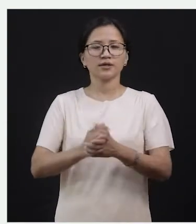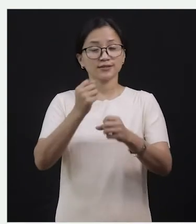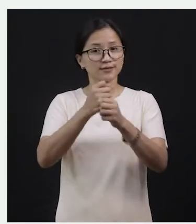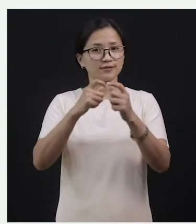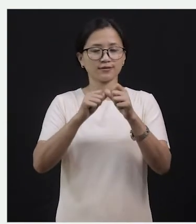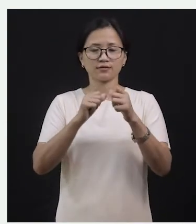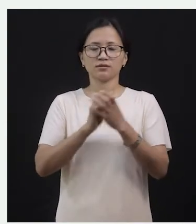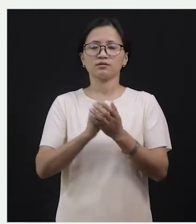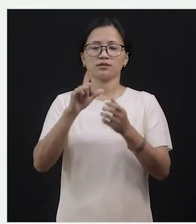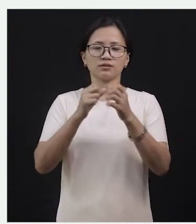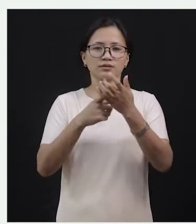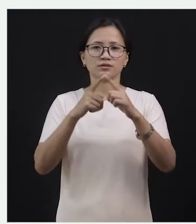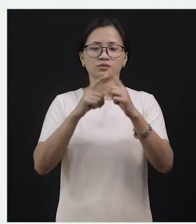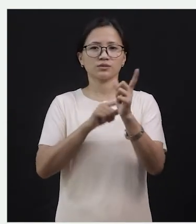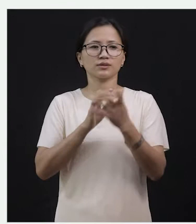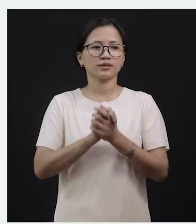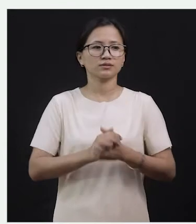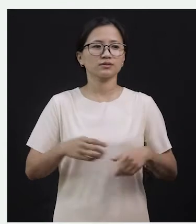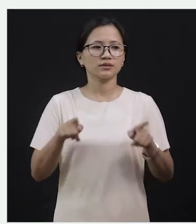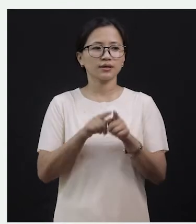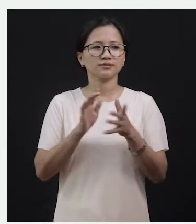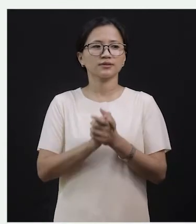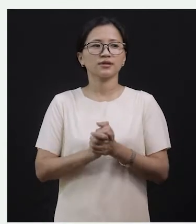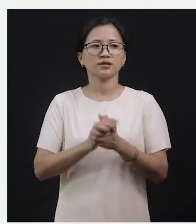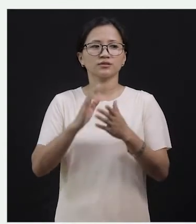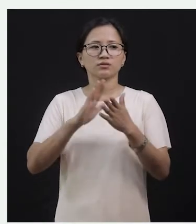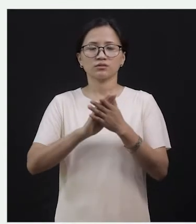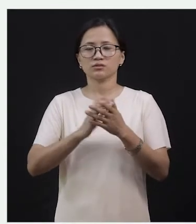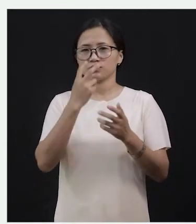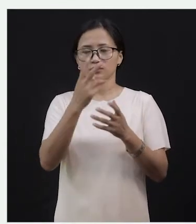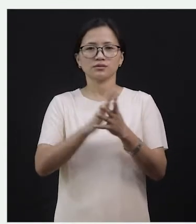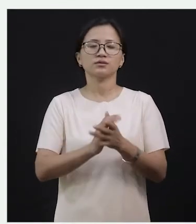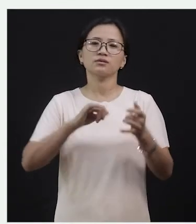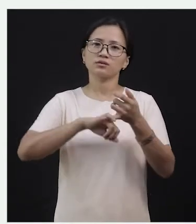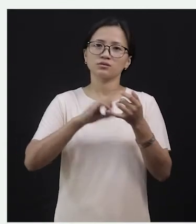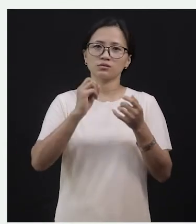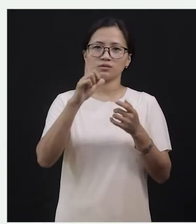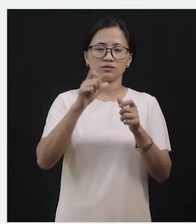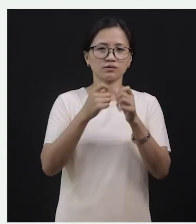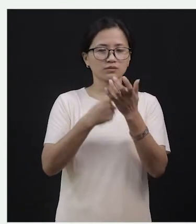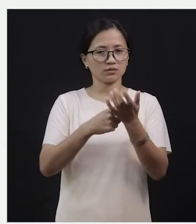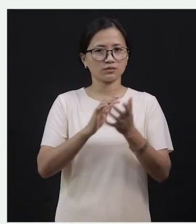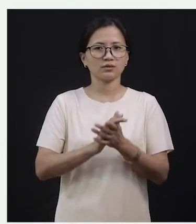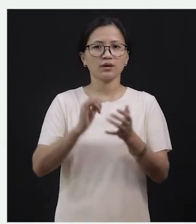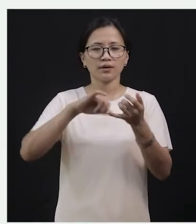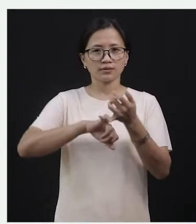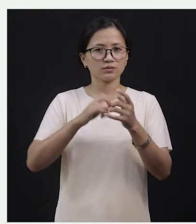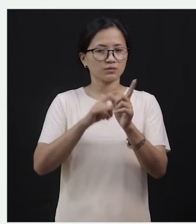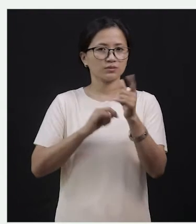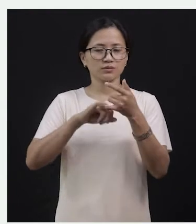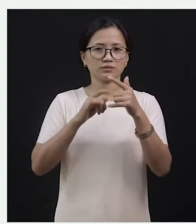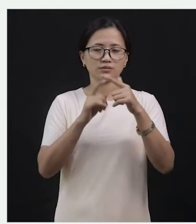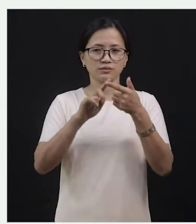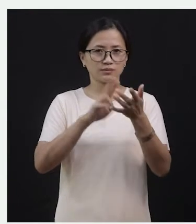the planets. So let me give you a quick revision on the previous class. I have explained to you